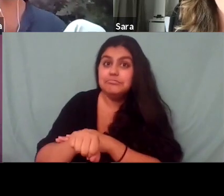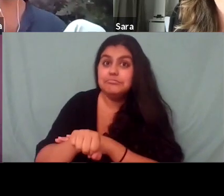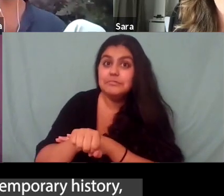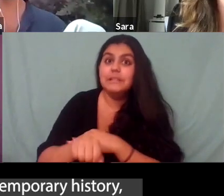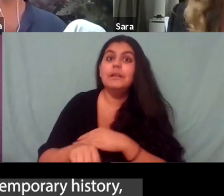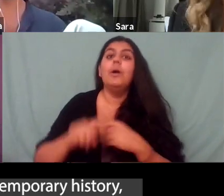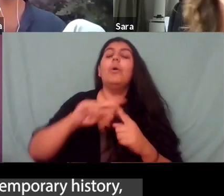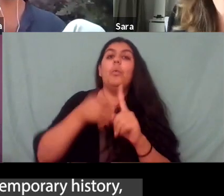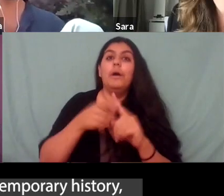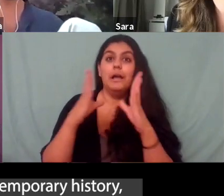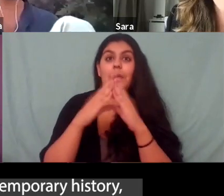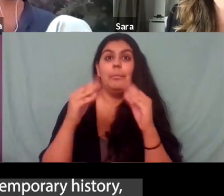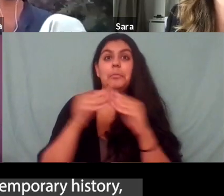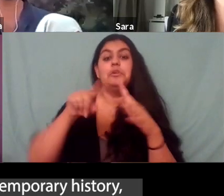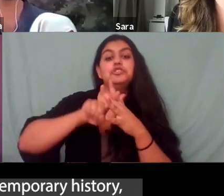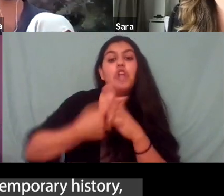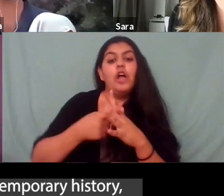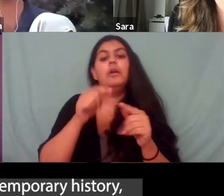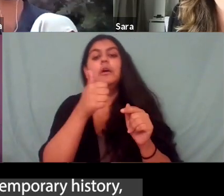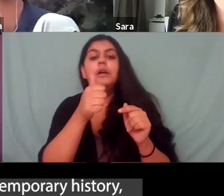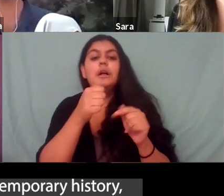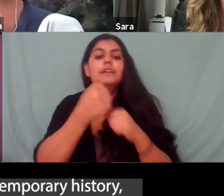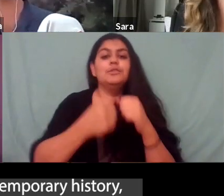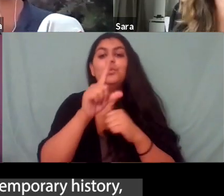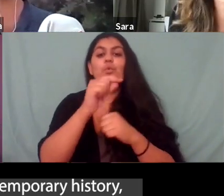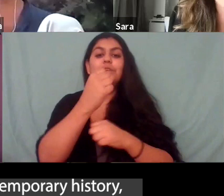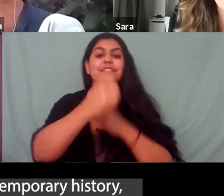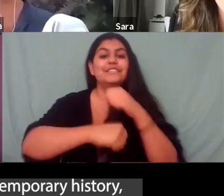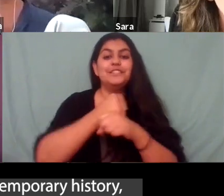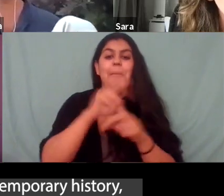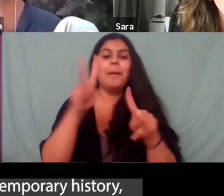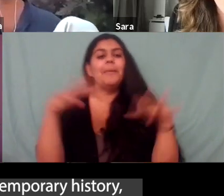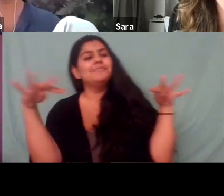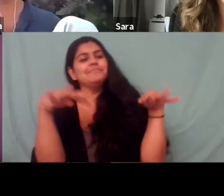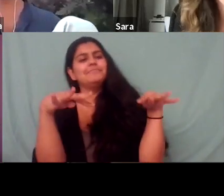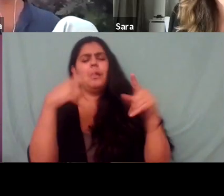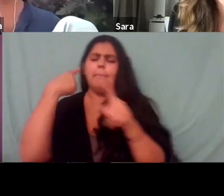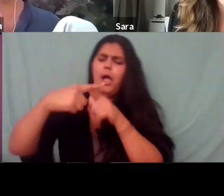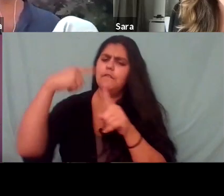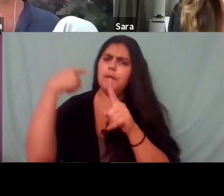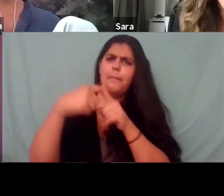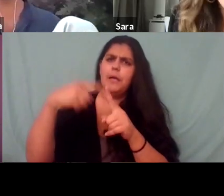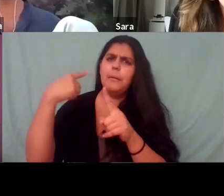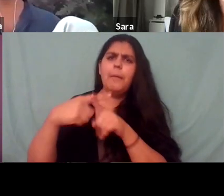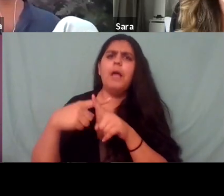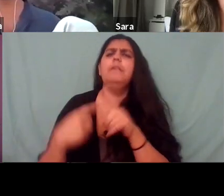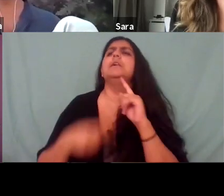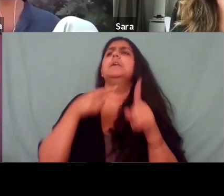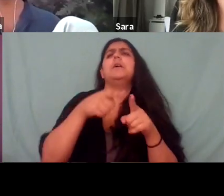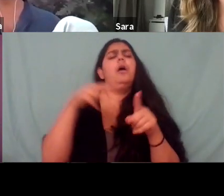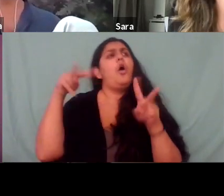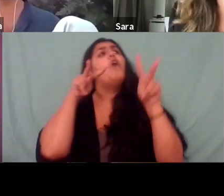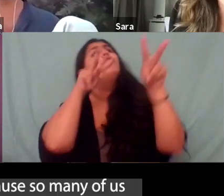state of its entire contemporary history, albeit bulleted with problematic issues, but without